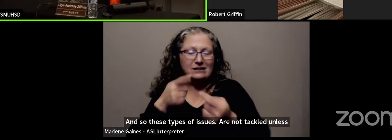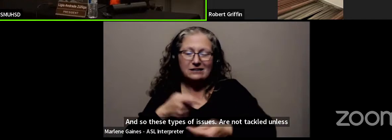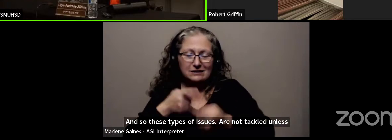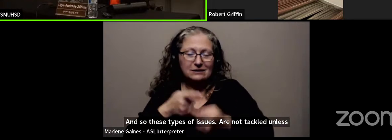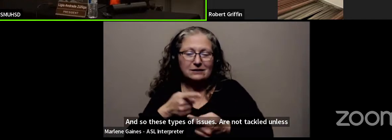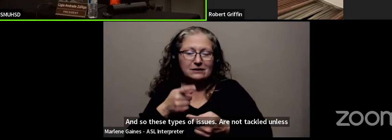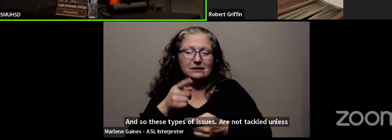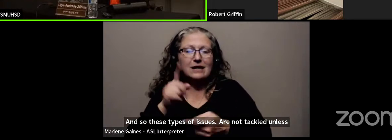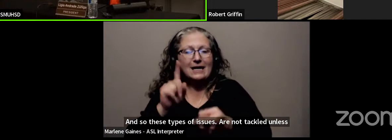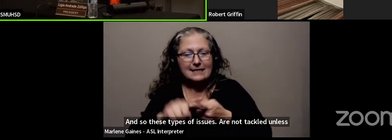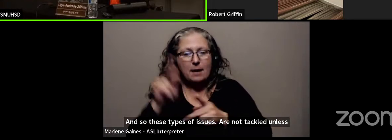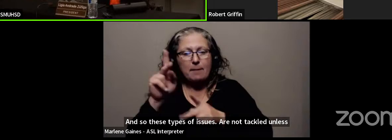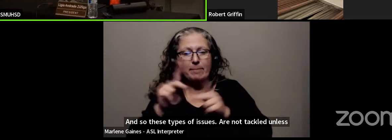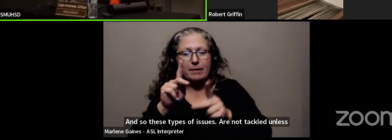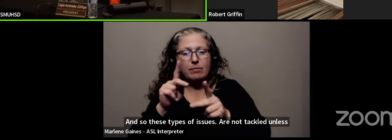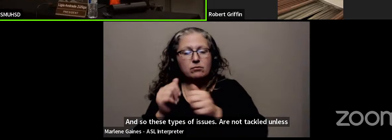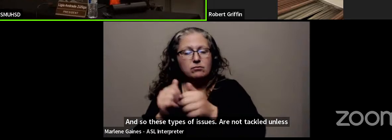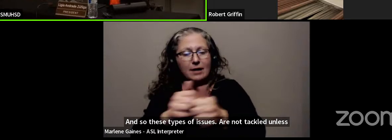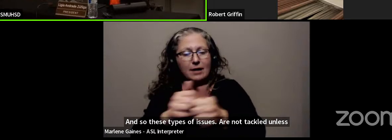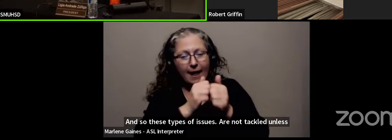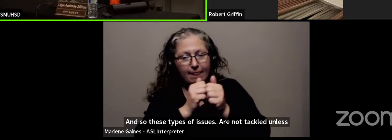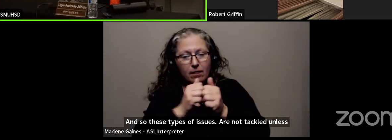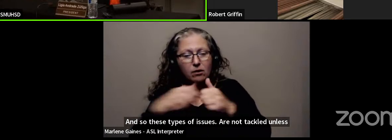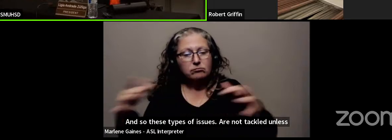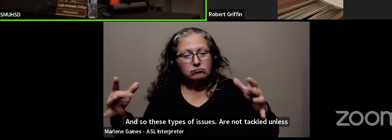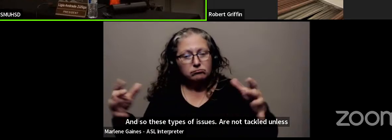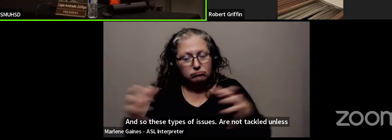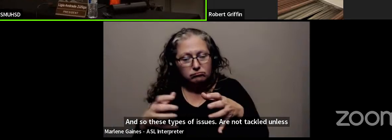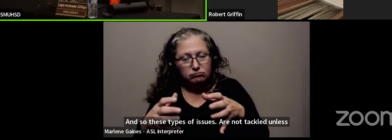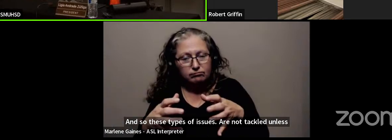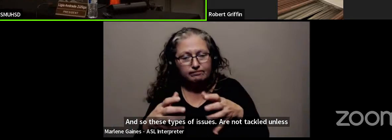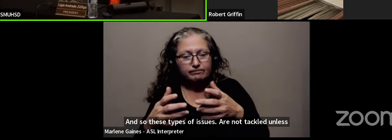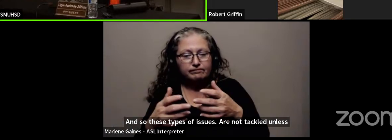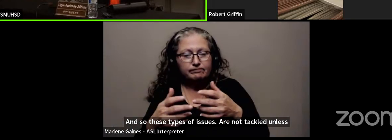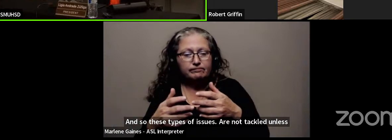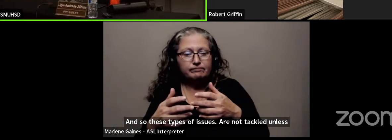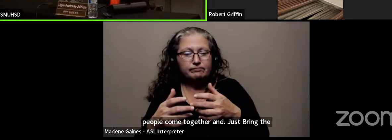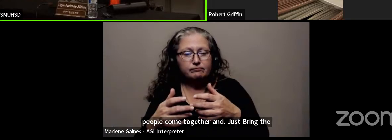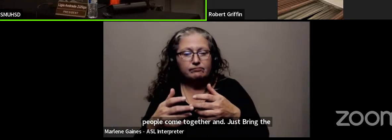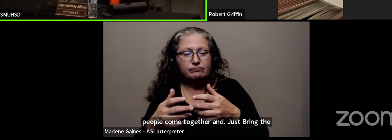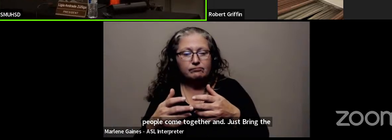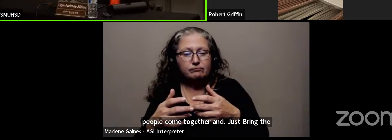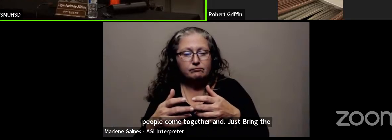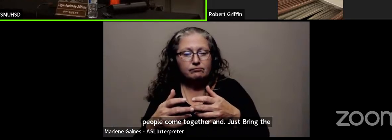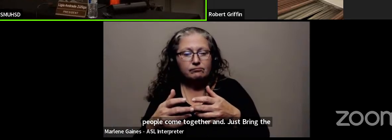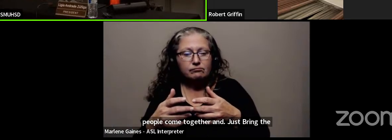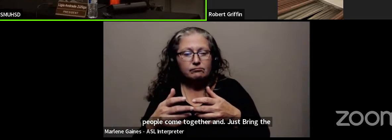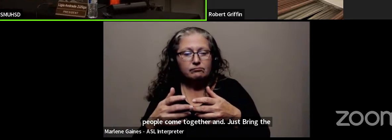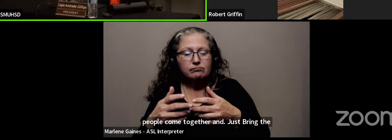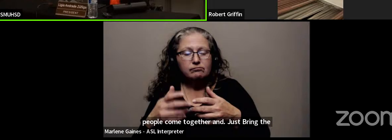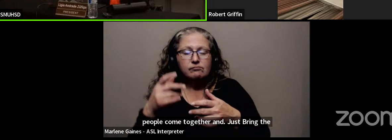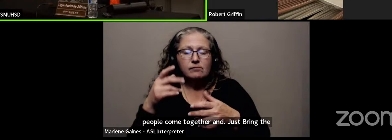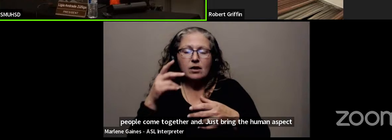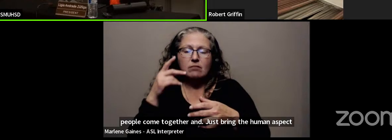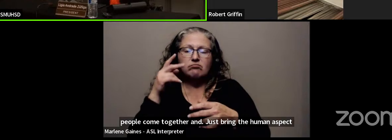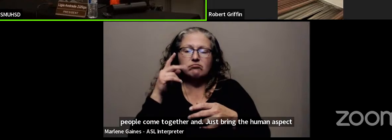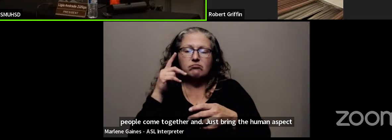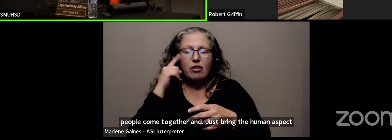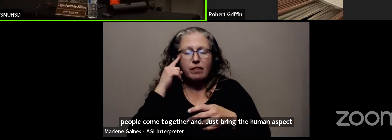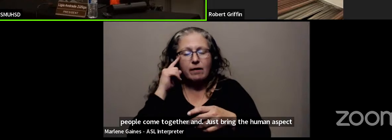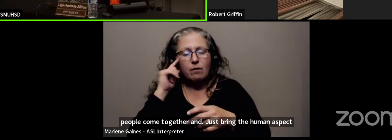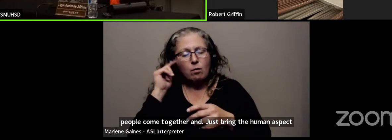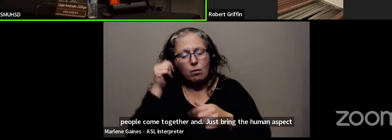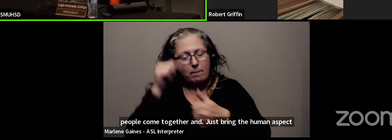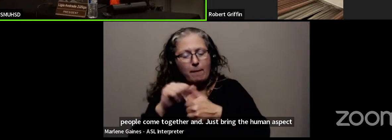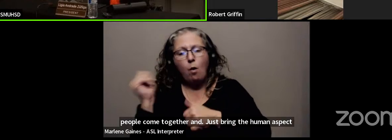come together and just bring the human aspect of everything and see that we're all